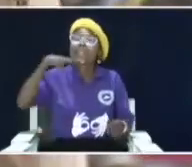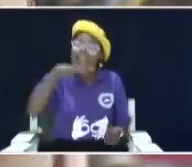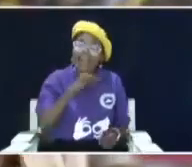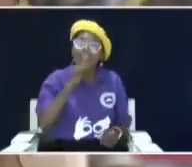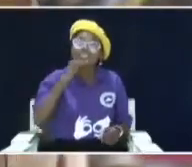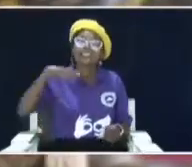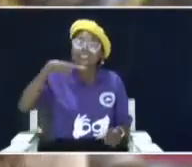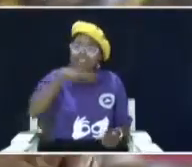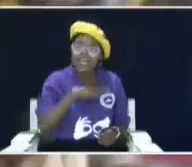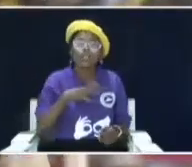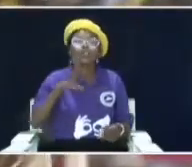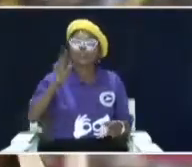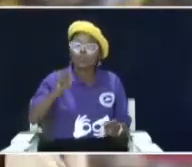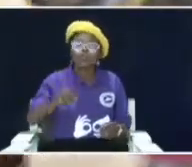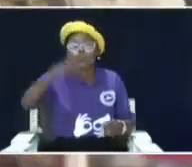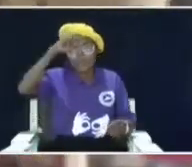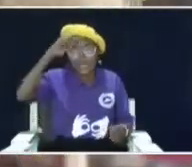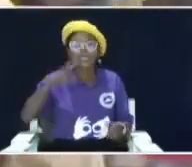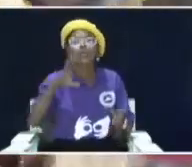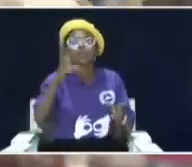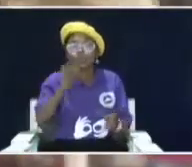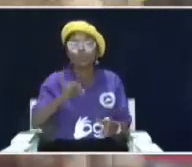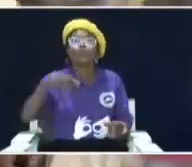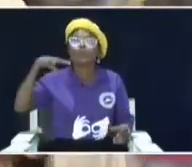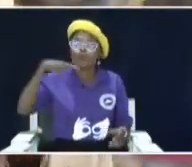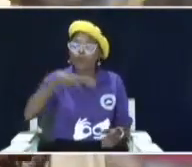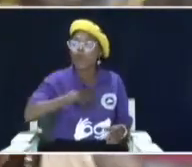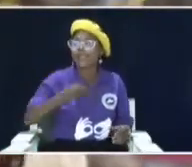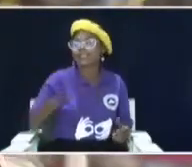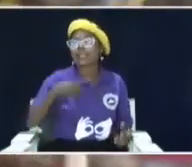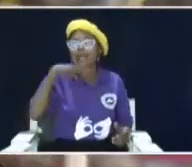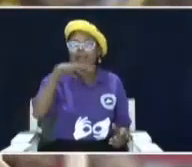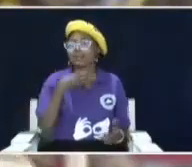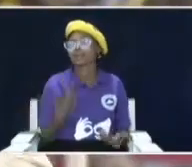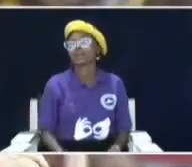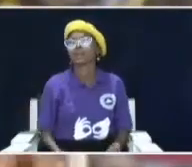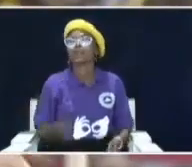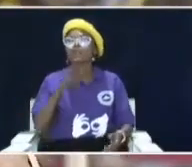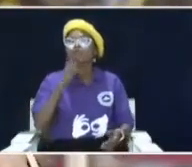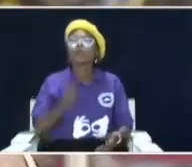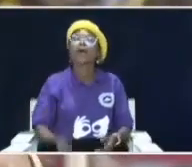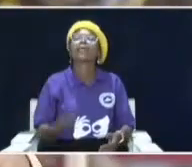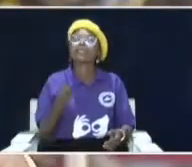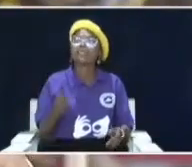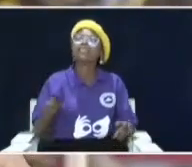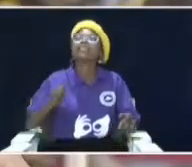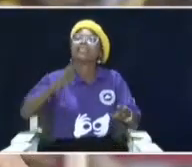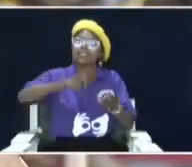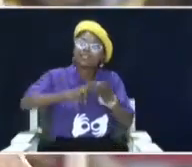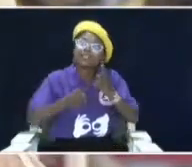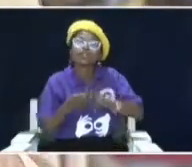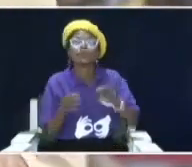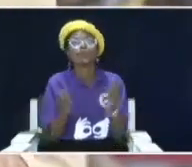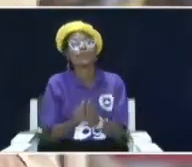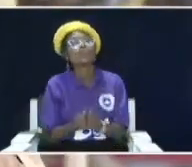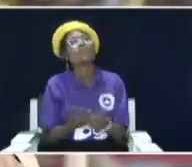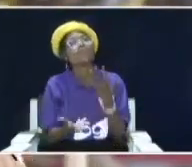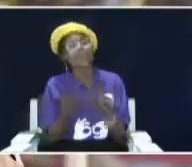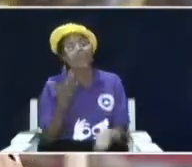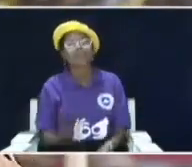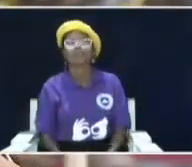lie. You are in partnership. You are in partnership with fire. You don't do. You don't disobey him. You